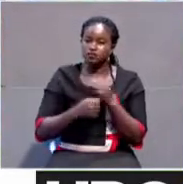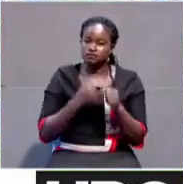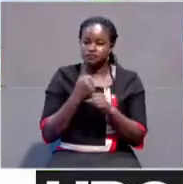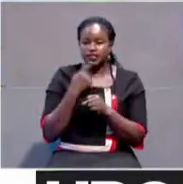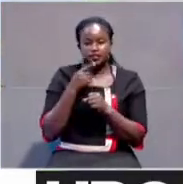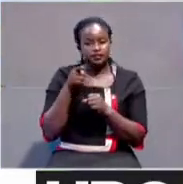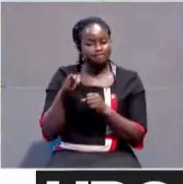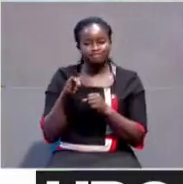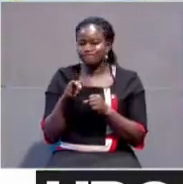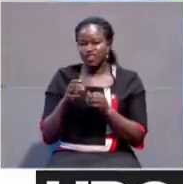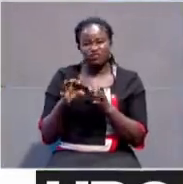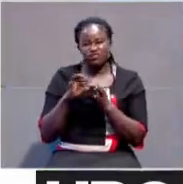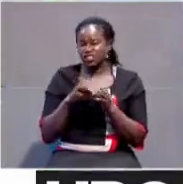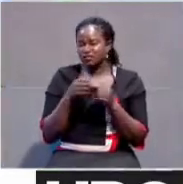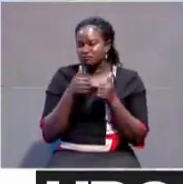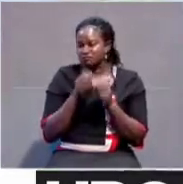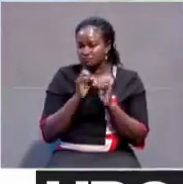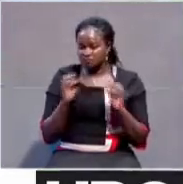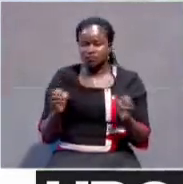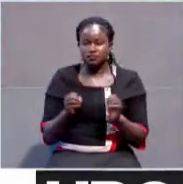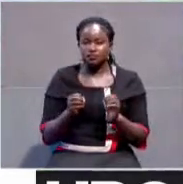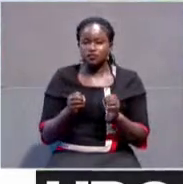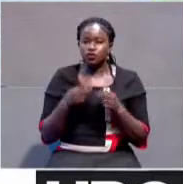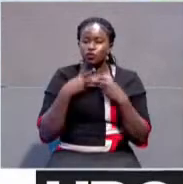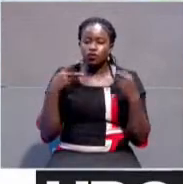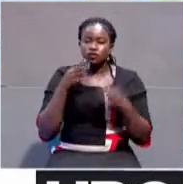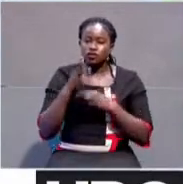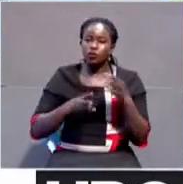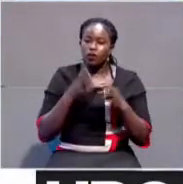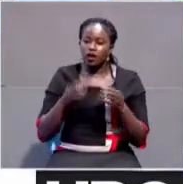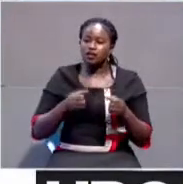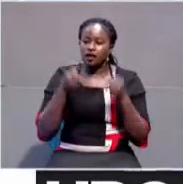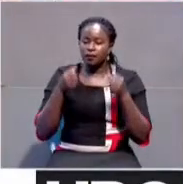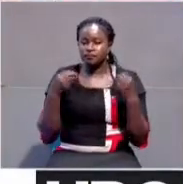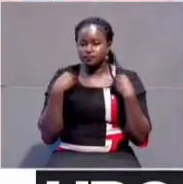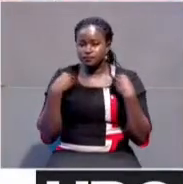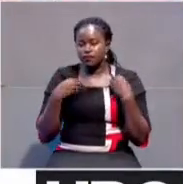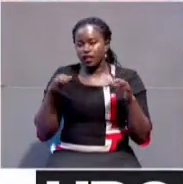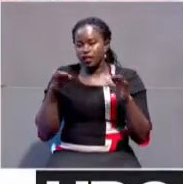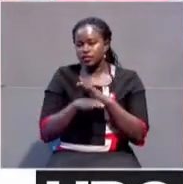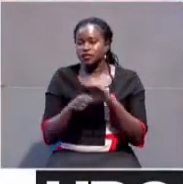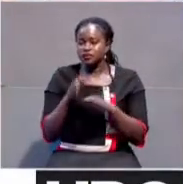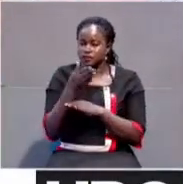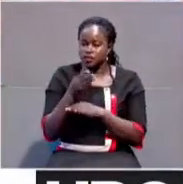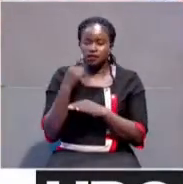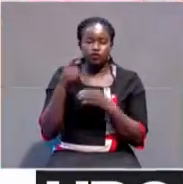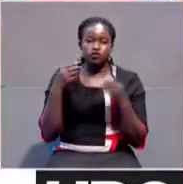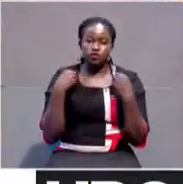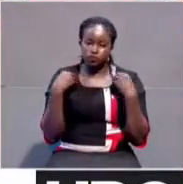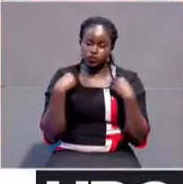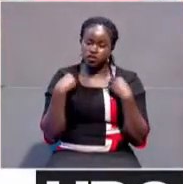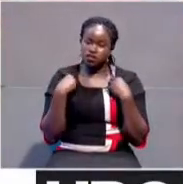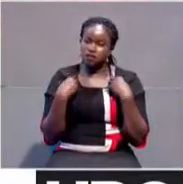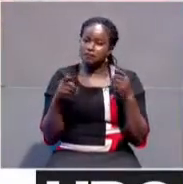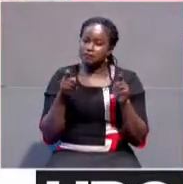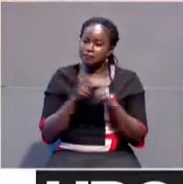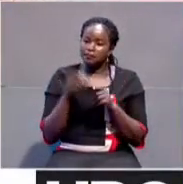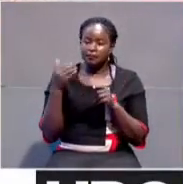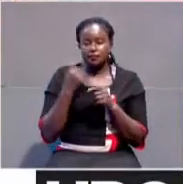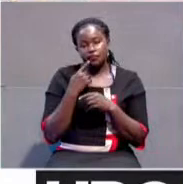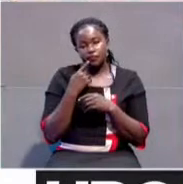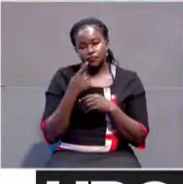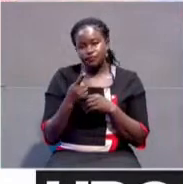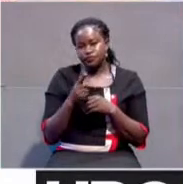deemed as unfit to host World Cup games. The State Minister for Sports, Honorable Hamson Oboa, had also stated